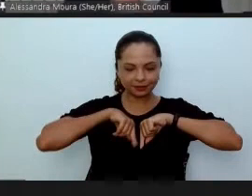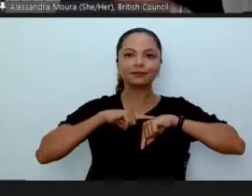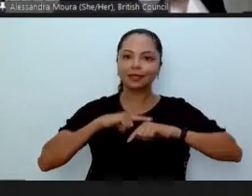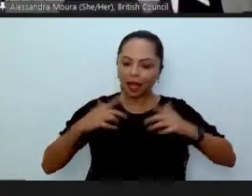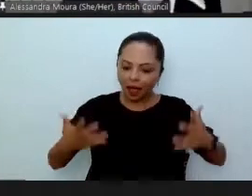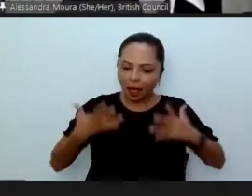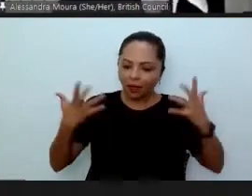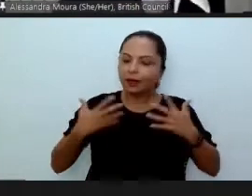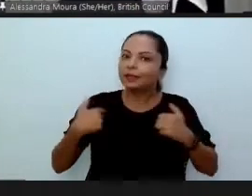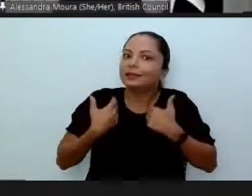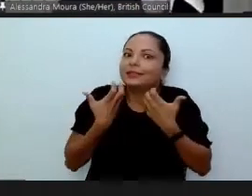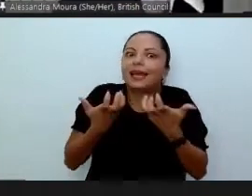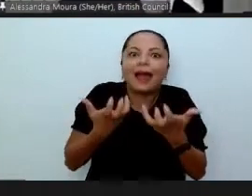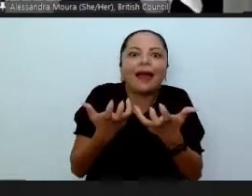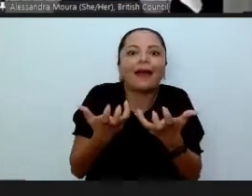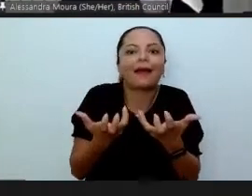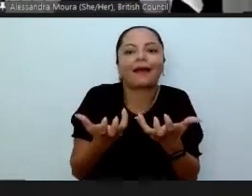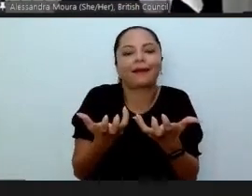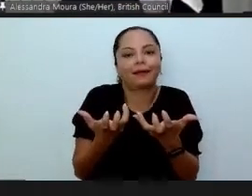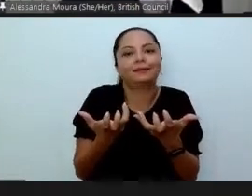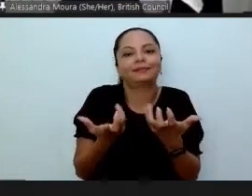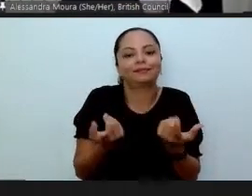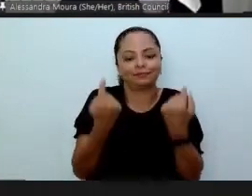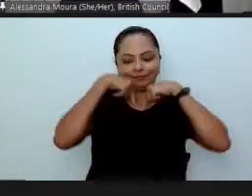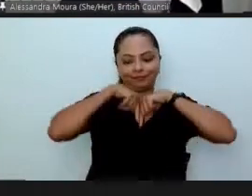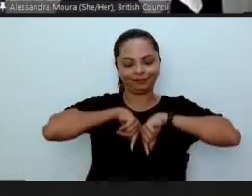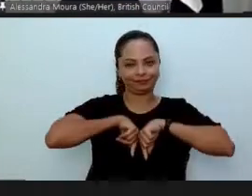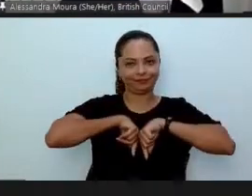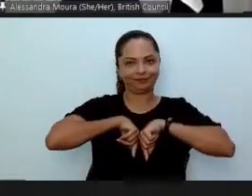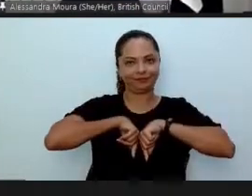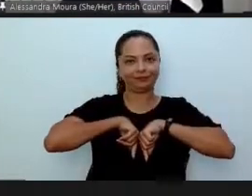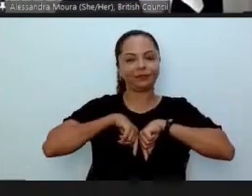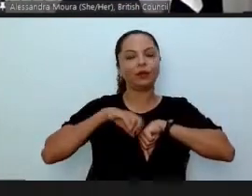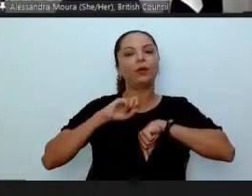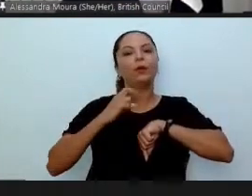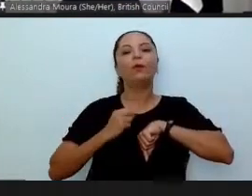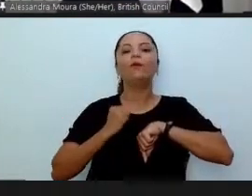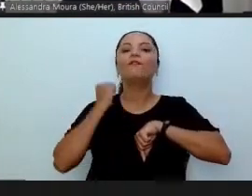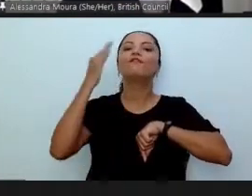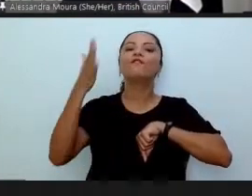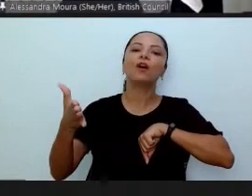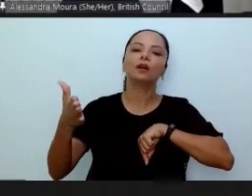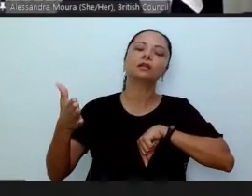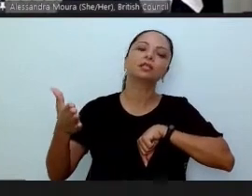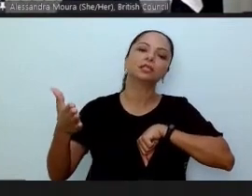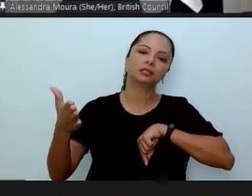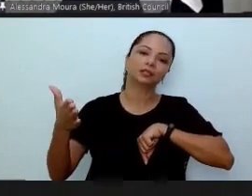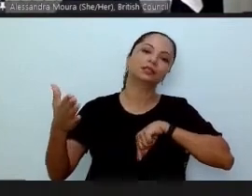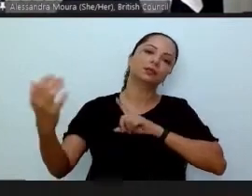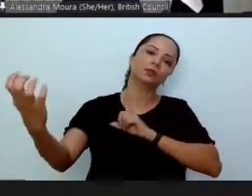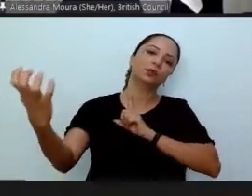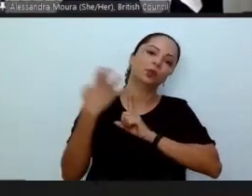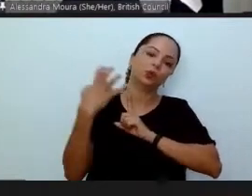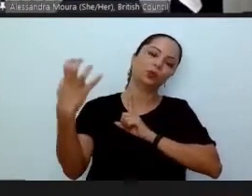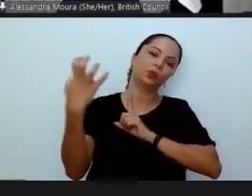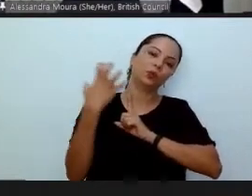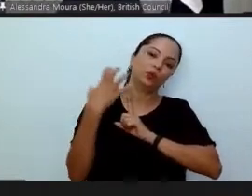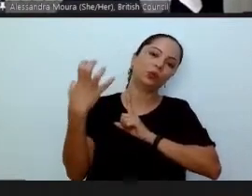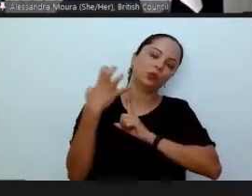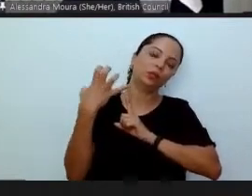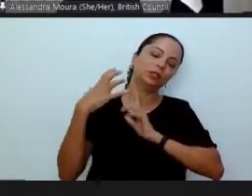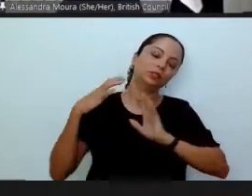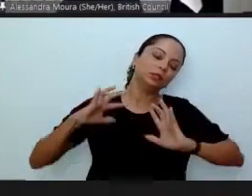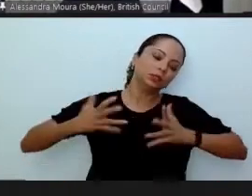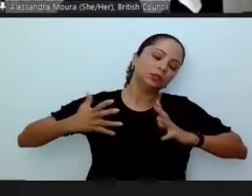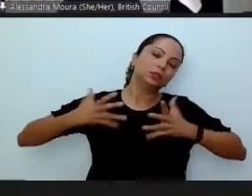intrinsic motivation, or extrinsically because they're getting something out of it, like an exam